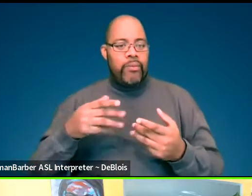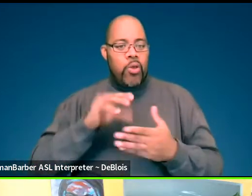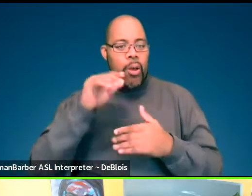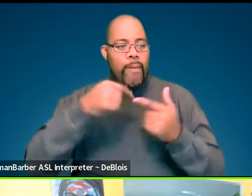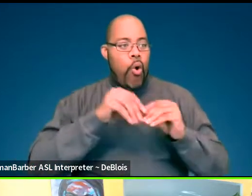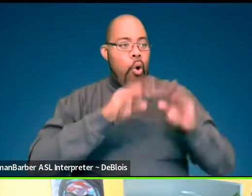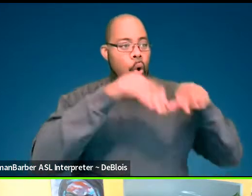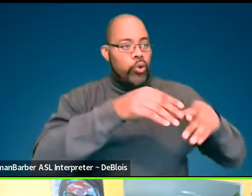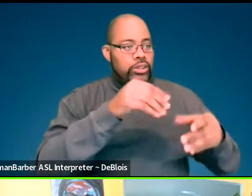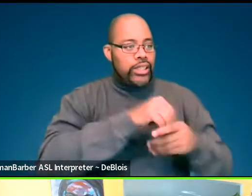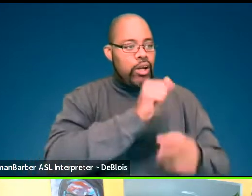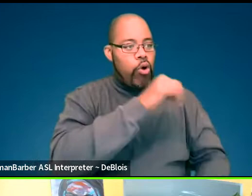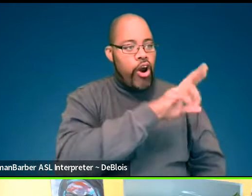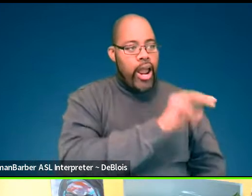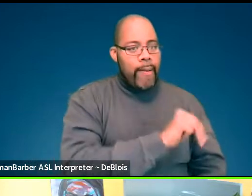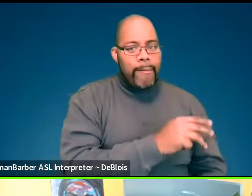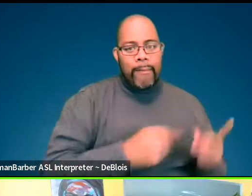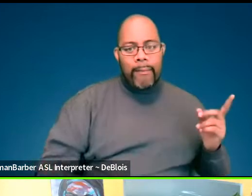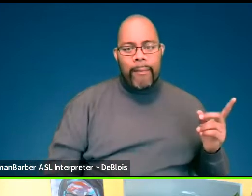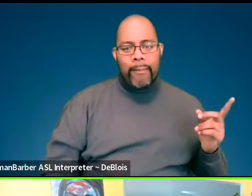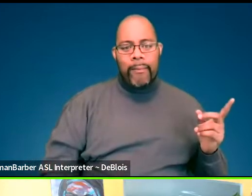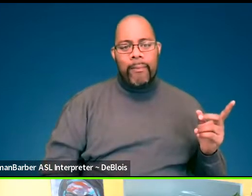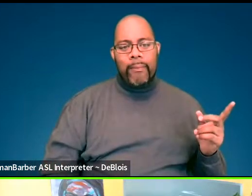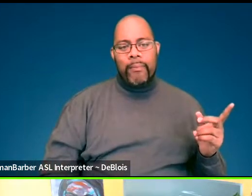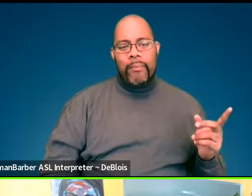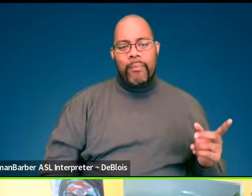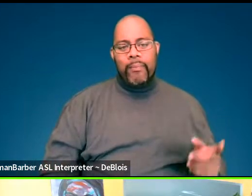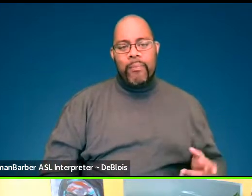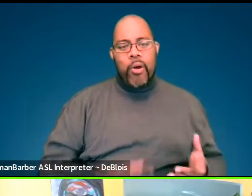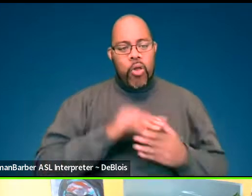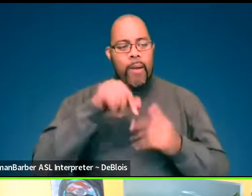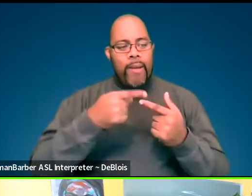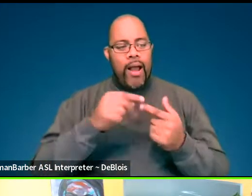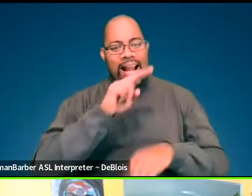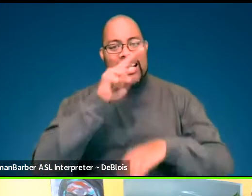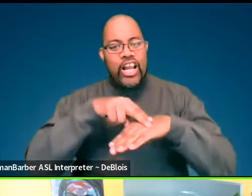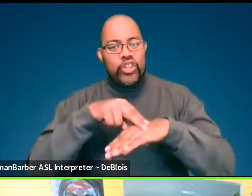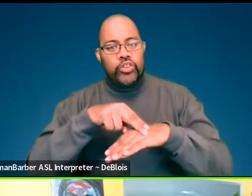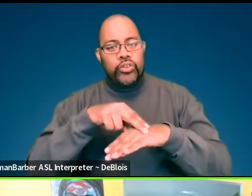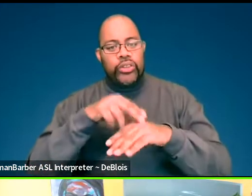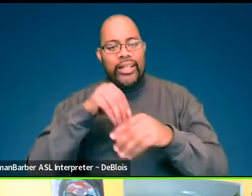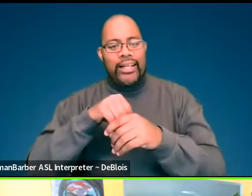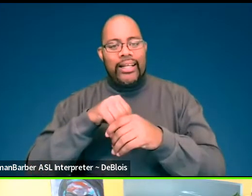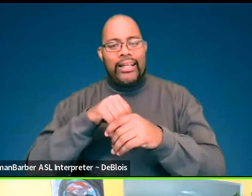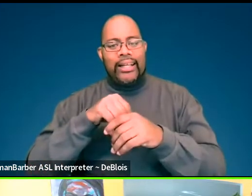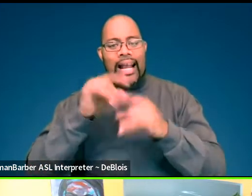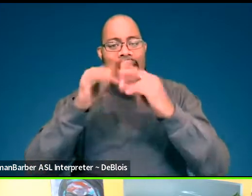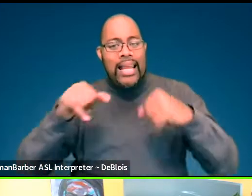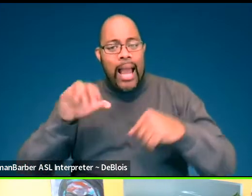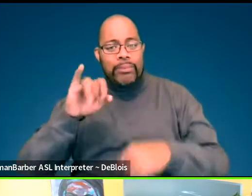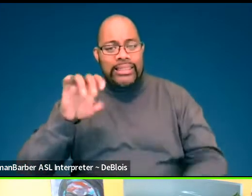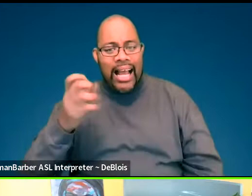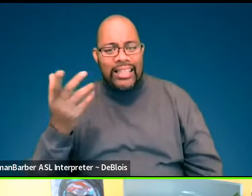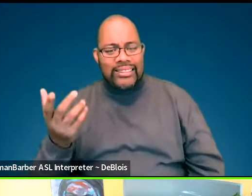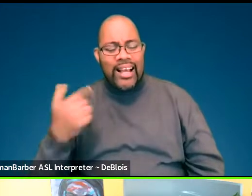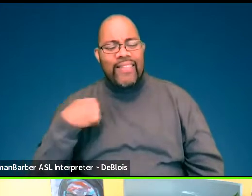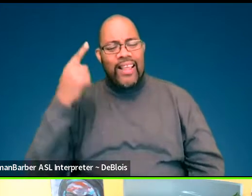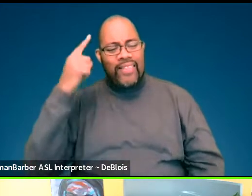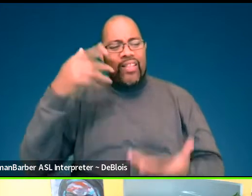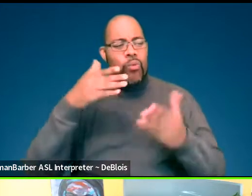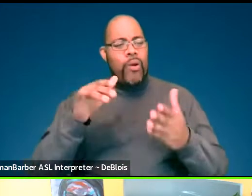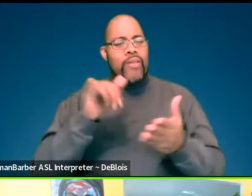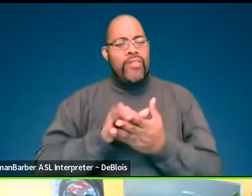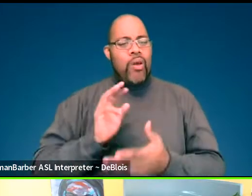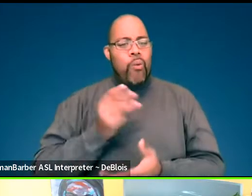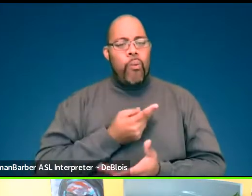the ocean at the aquarium. You learn about nature at a campsite. Like, I think like there's such a way that